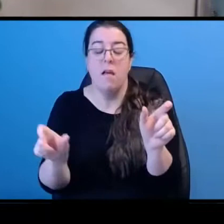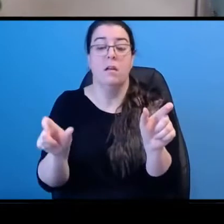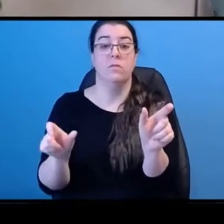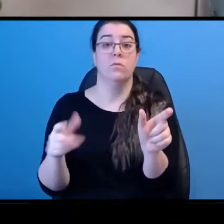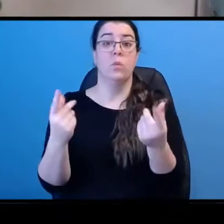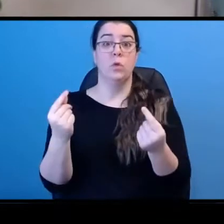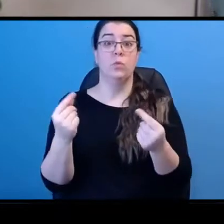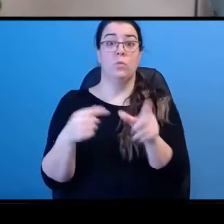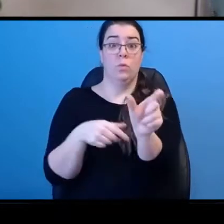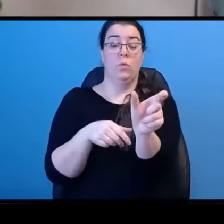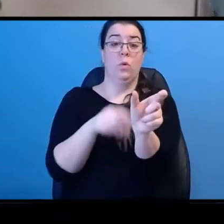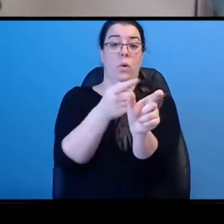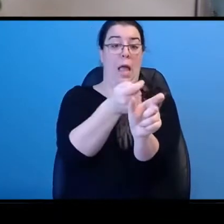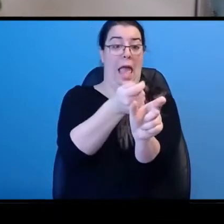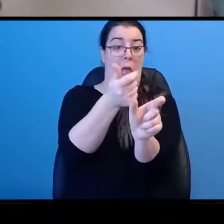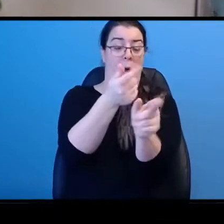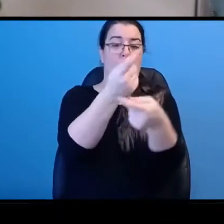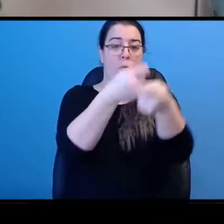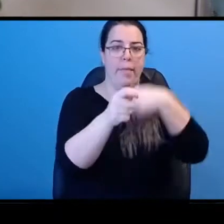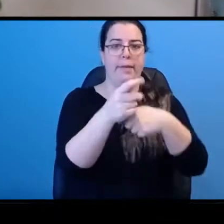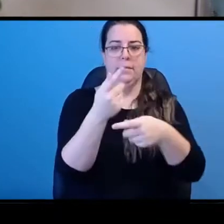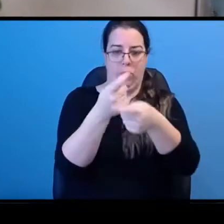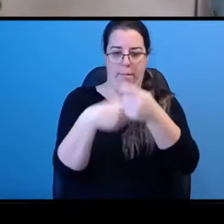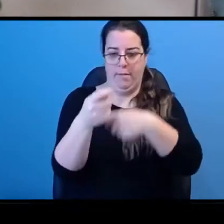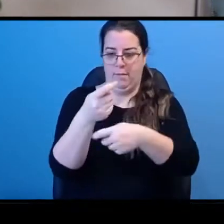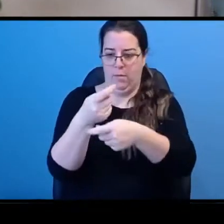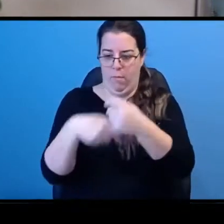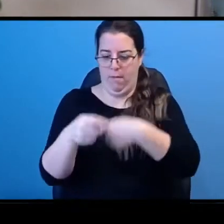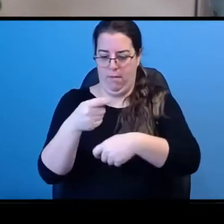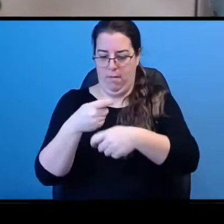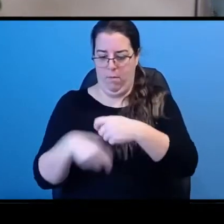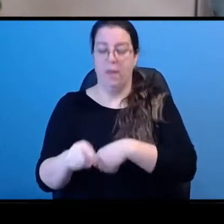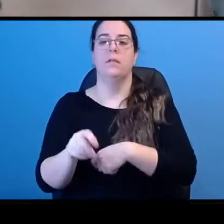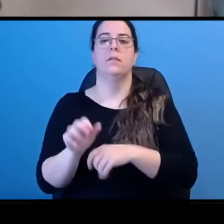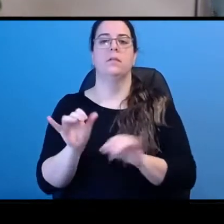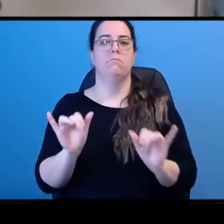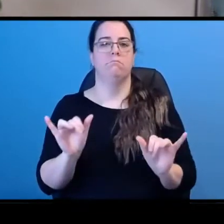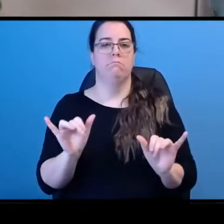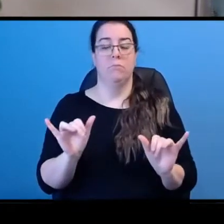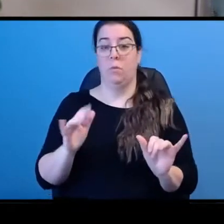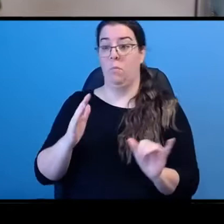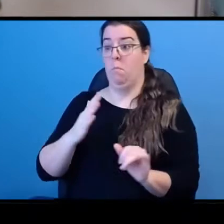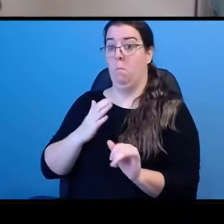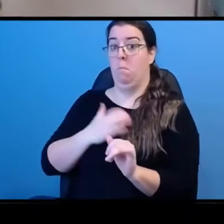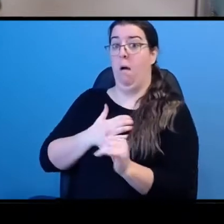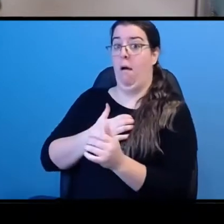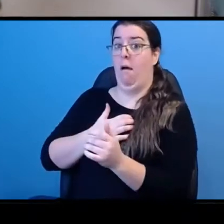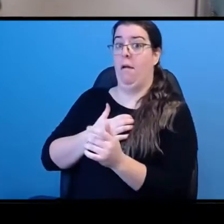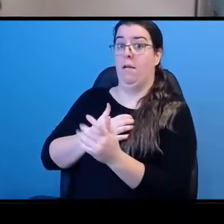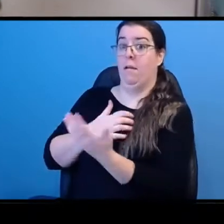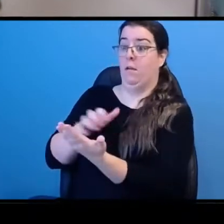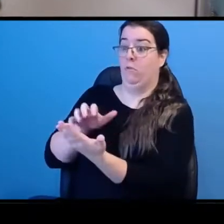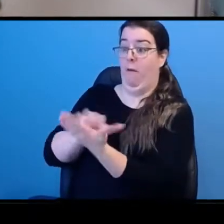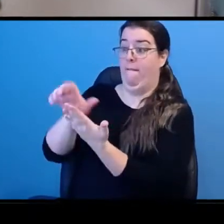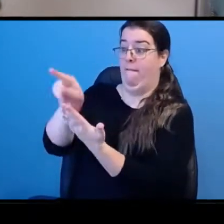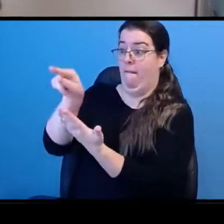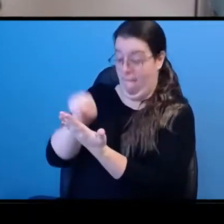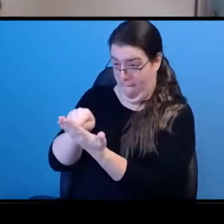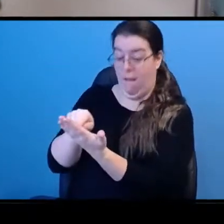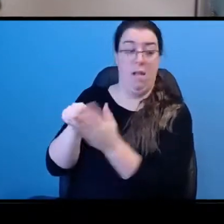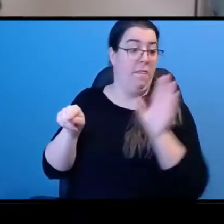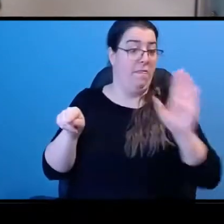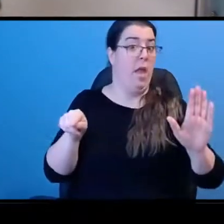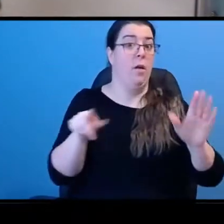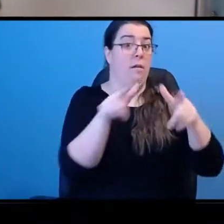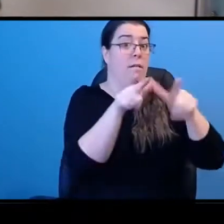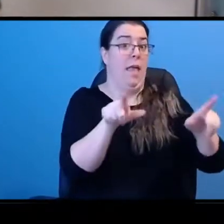okay, like I've used the majority of the words in the guidelines, so that as the jurors are reading this, they're going to see all